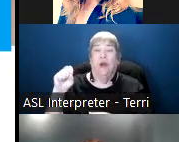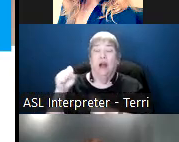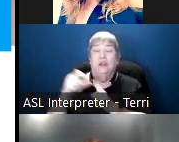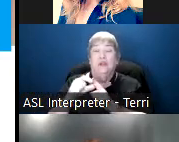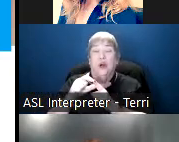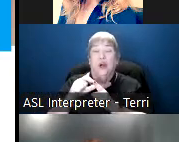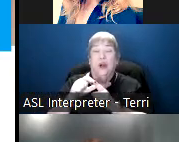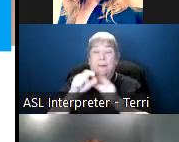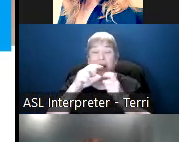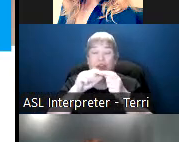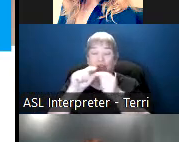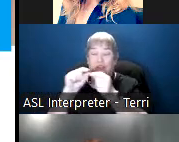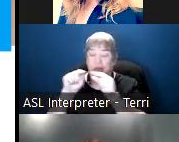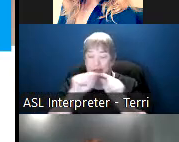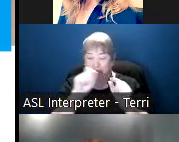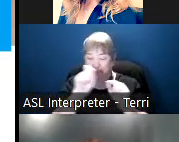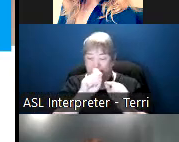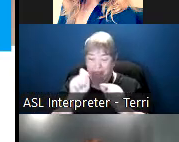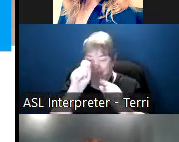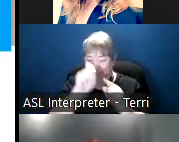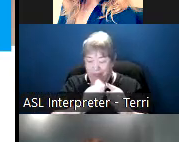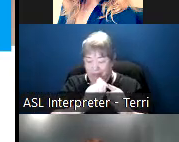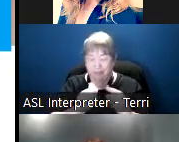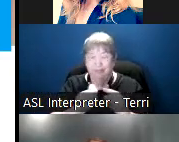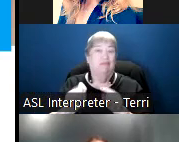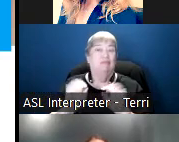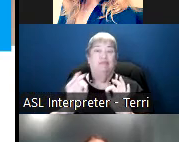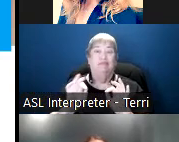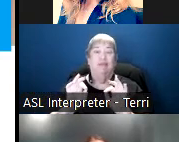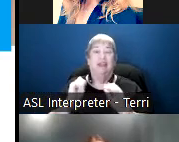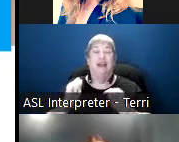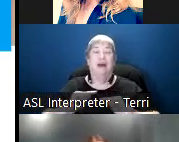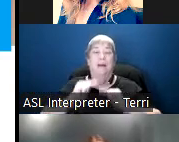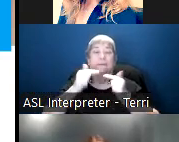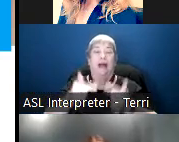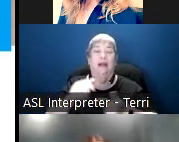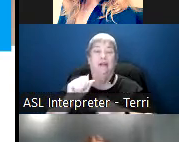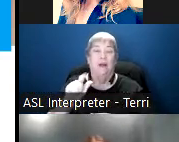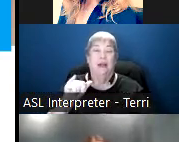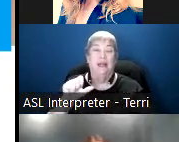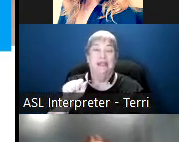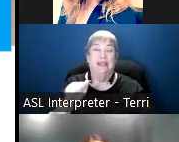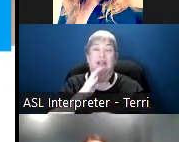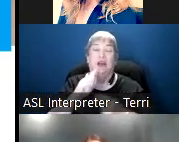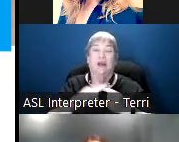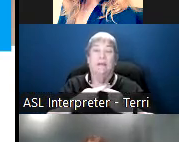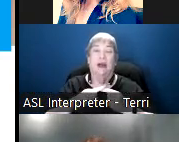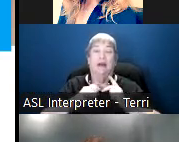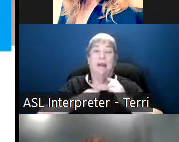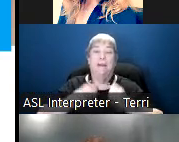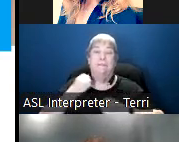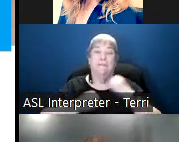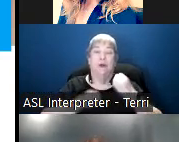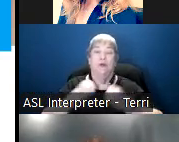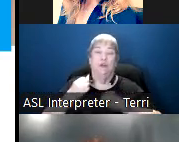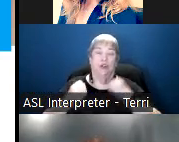psychological self-care. I'm going to turn it back over to Alyssa to talk about emotional self-care and my favorite slide